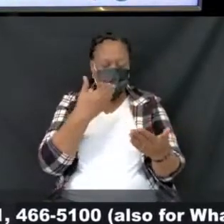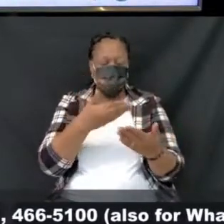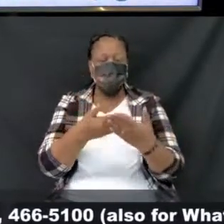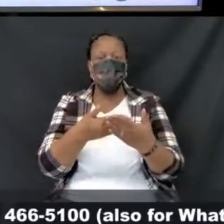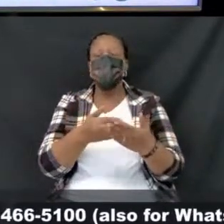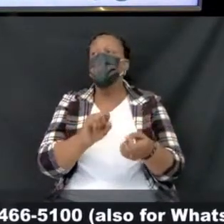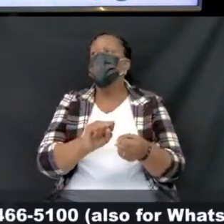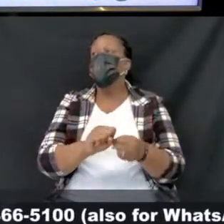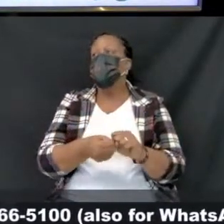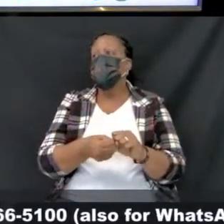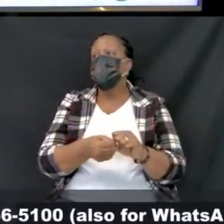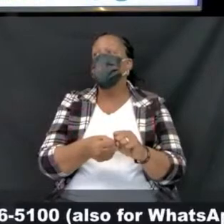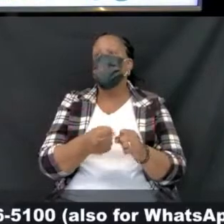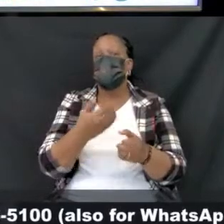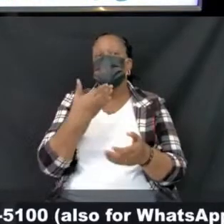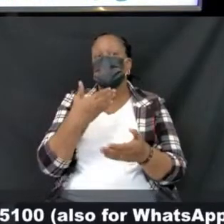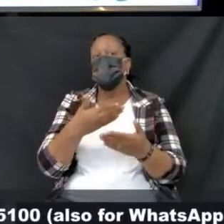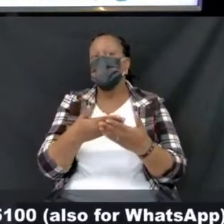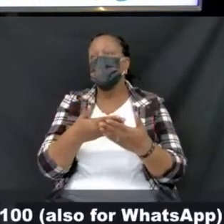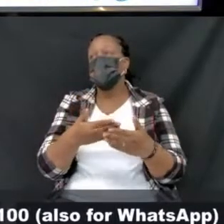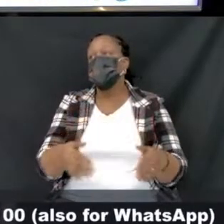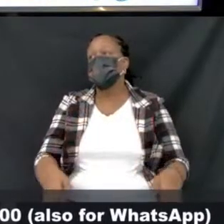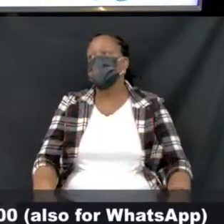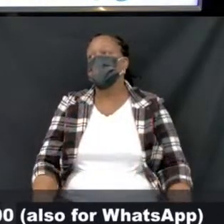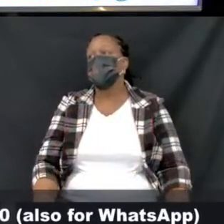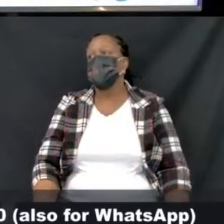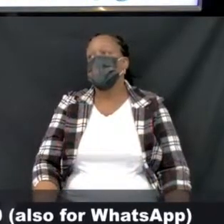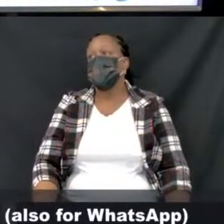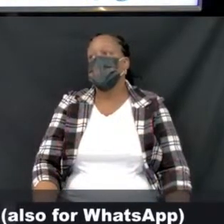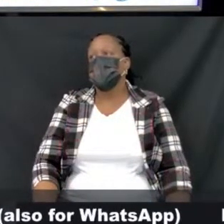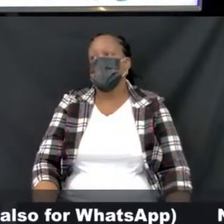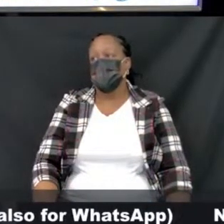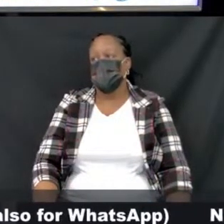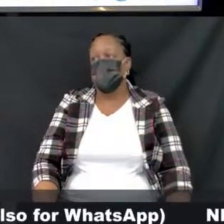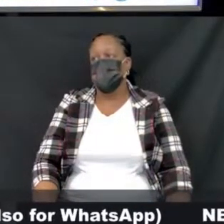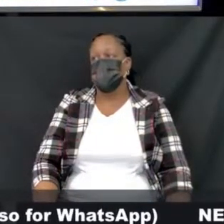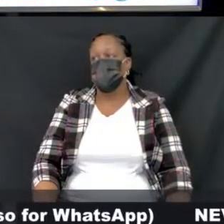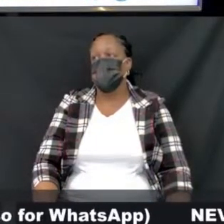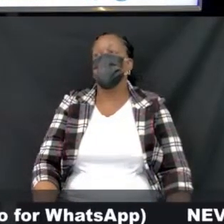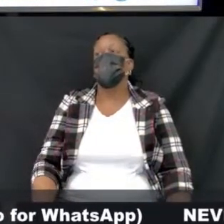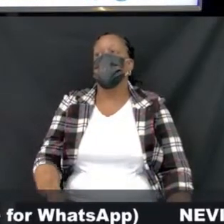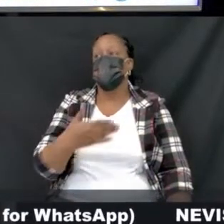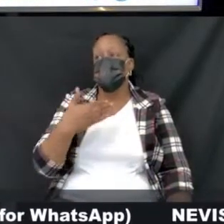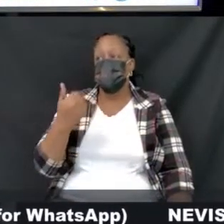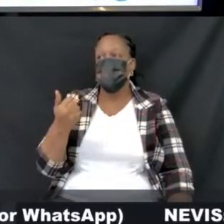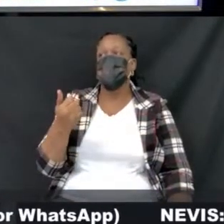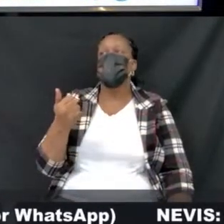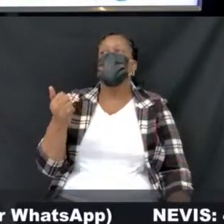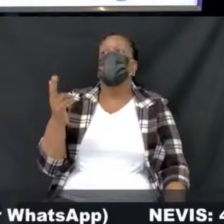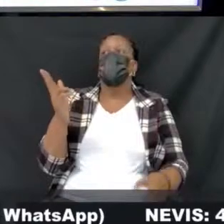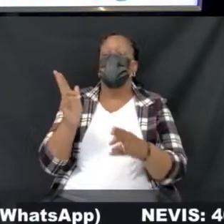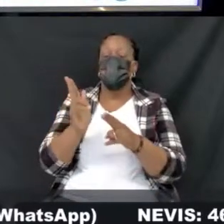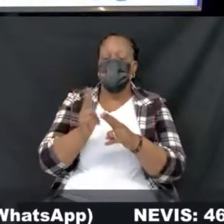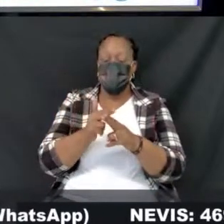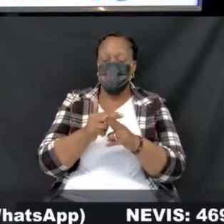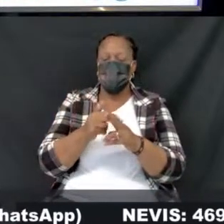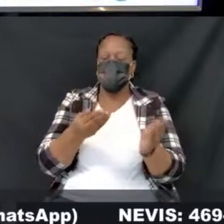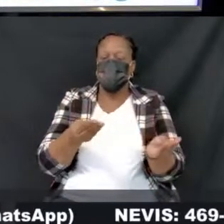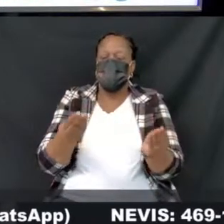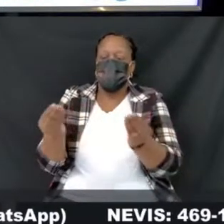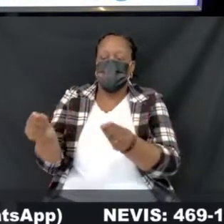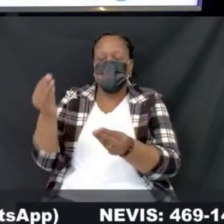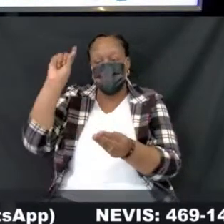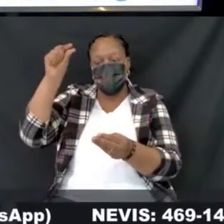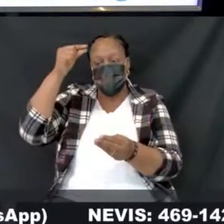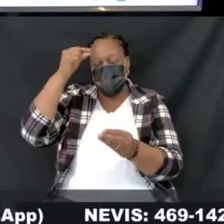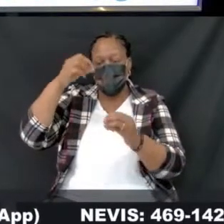protocols and guidelines as outlined by the submission, and we will now be taking this to Cabinet,